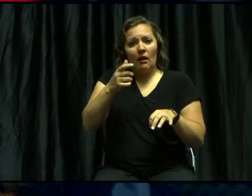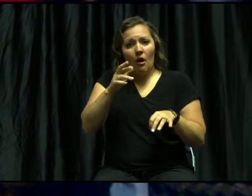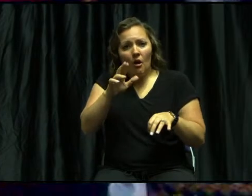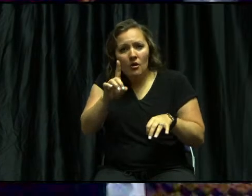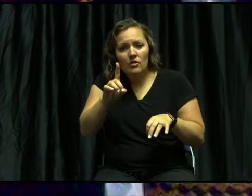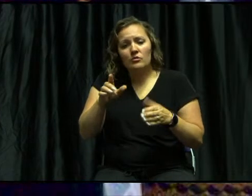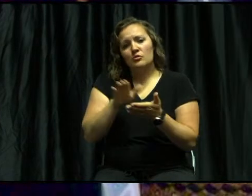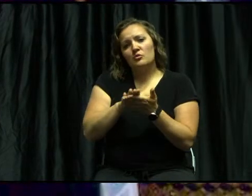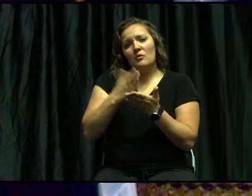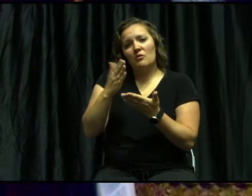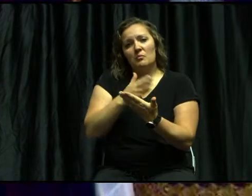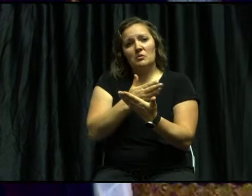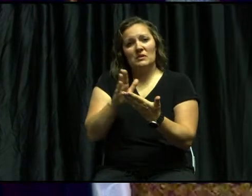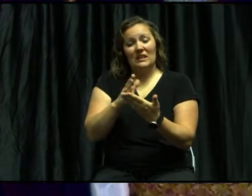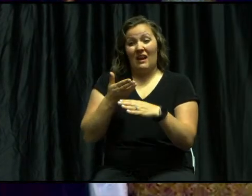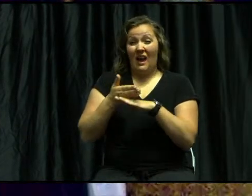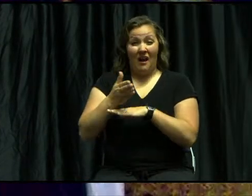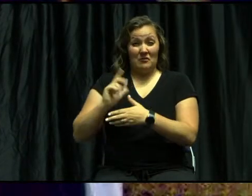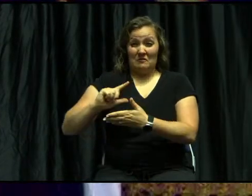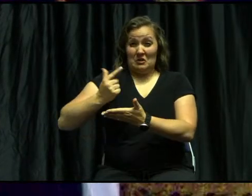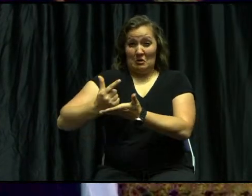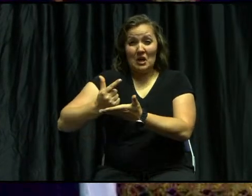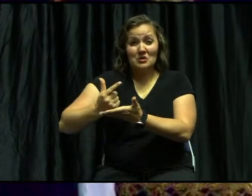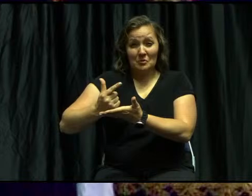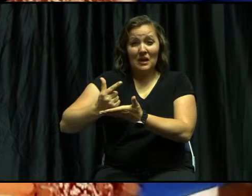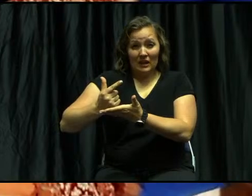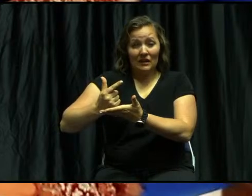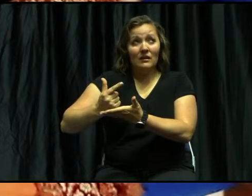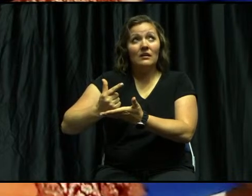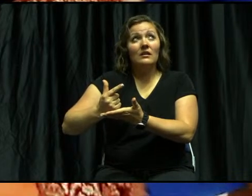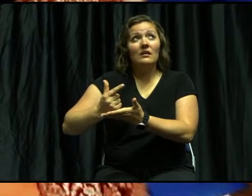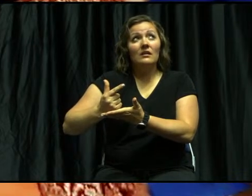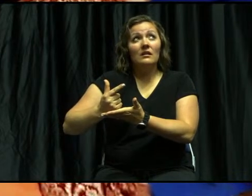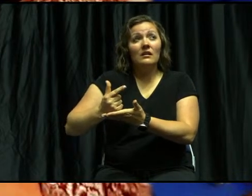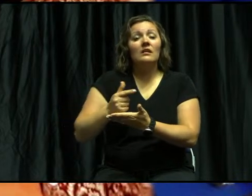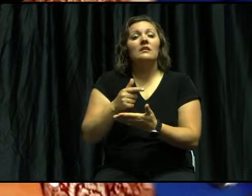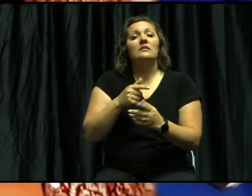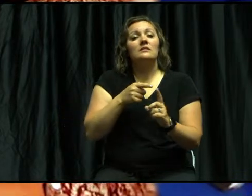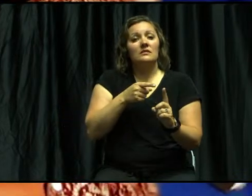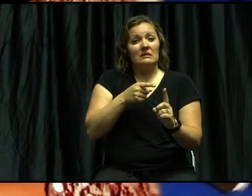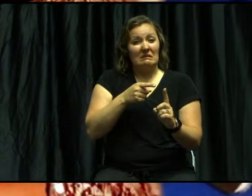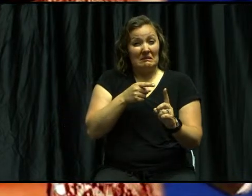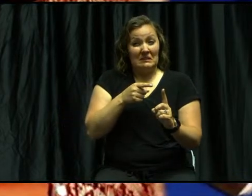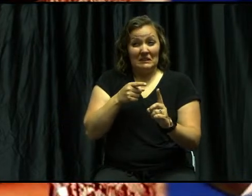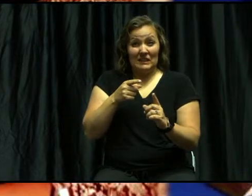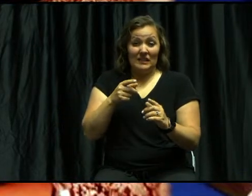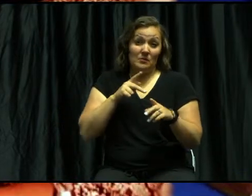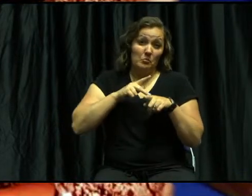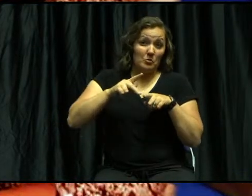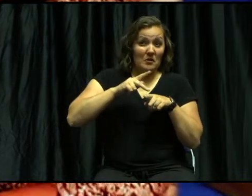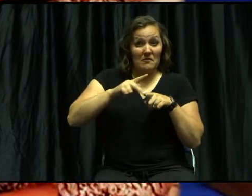Music. After graduating from the Juilliard Opera Center, Mr. Papua made his professional debut with the San Francisco